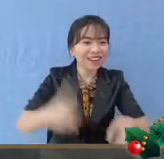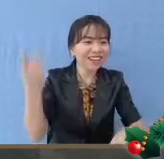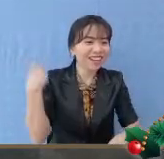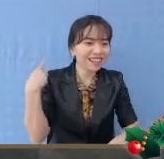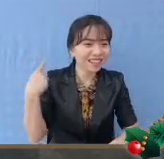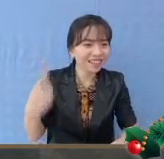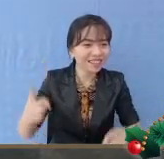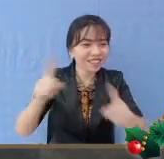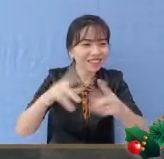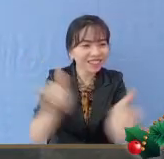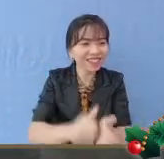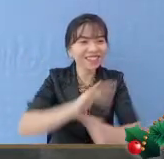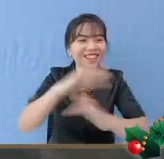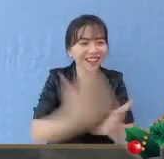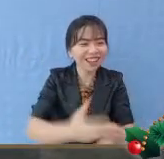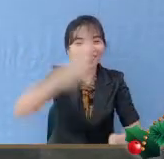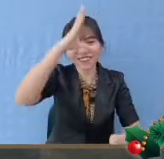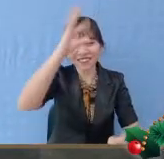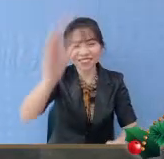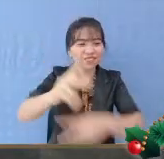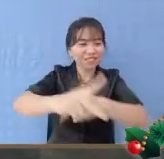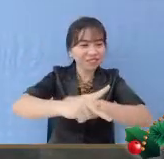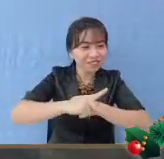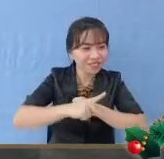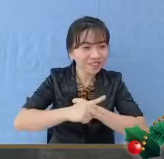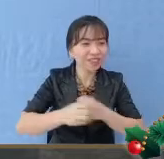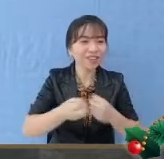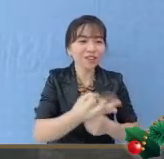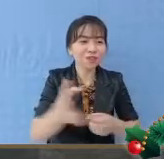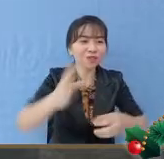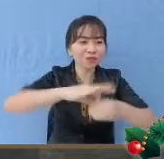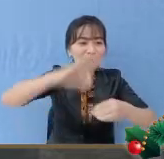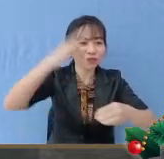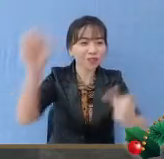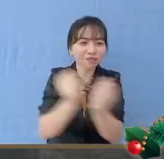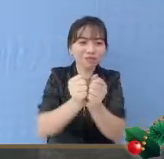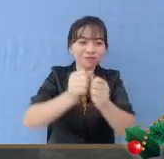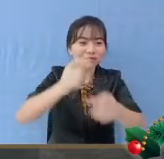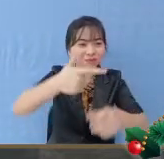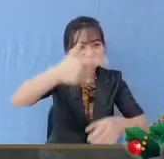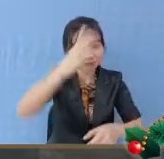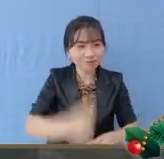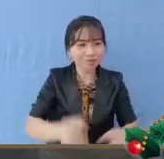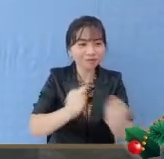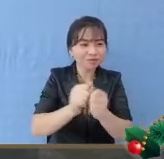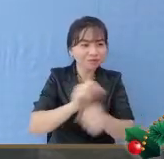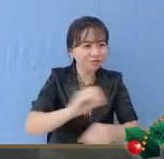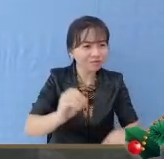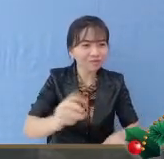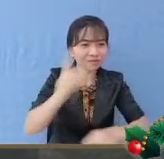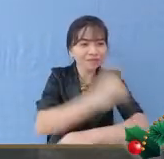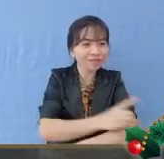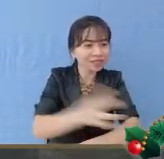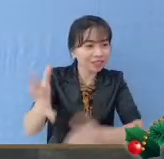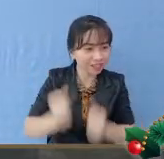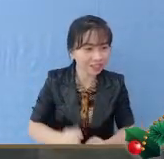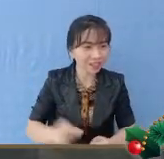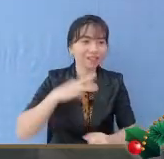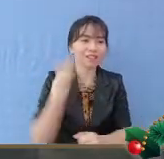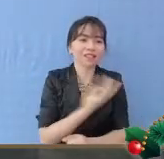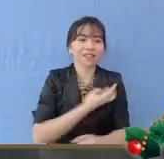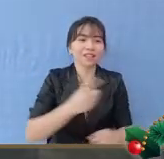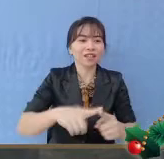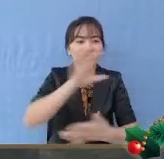But there's an appointment that all men will keep. Those souls without God won't like what they'll reap when